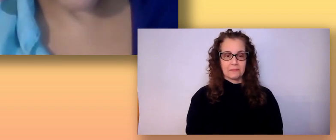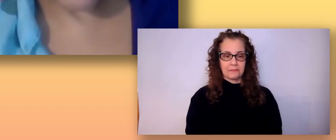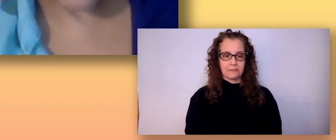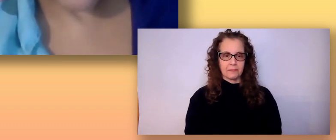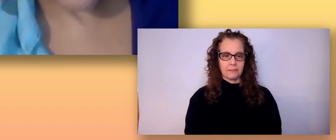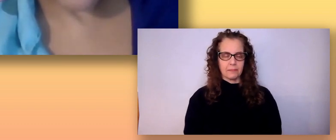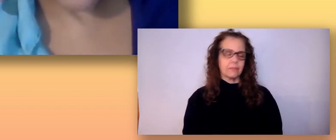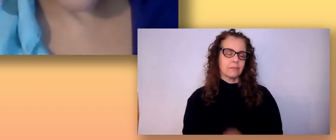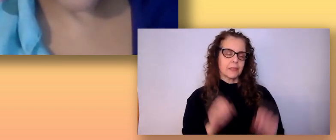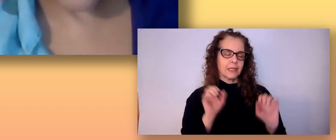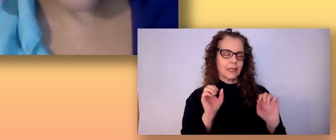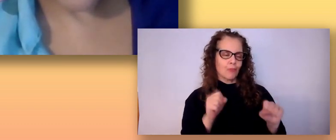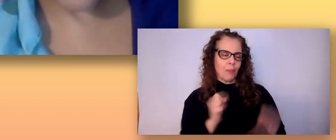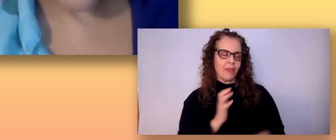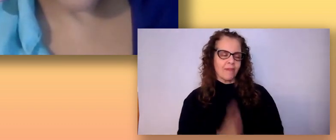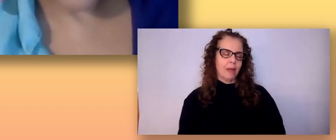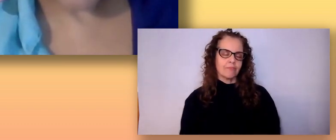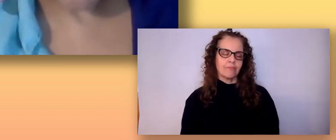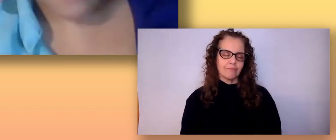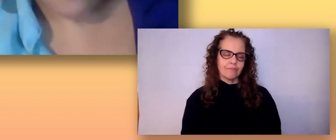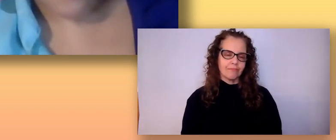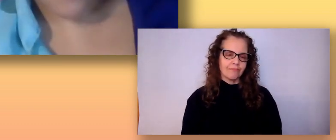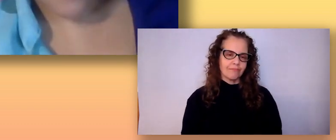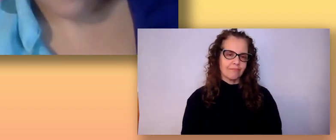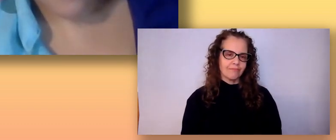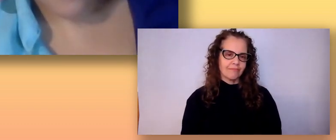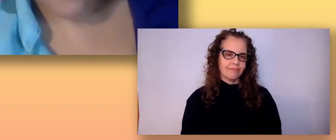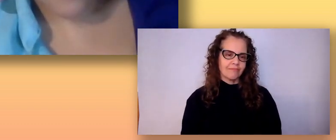It's probably fine.